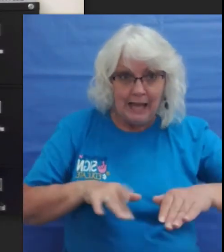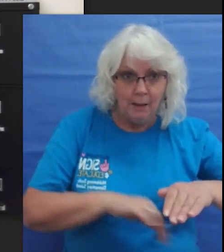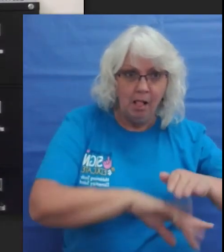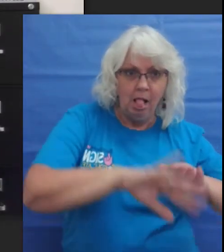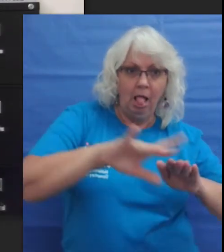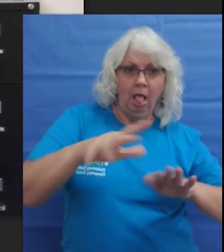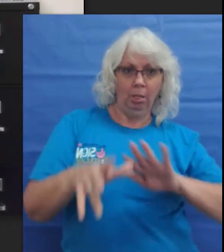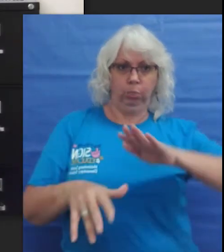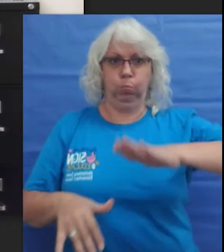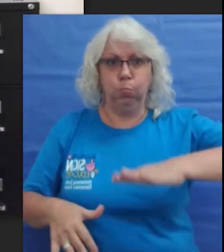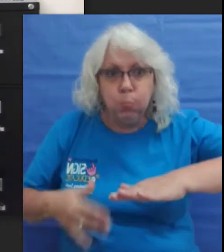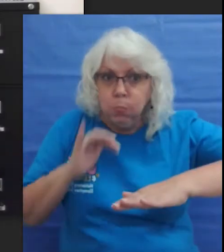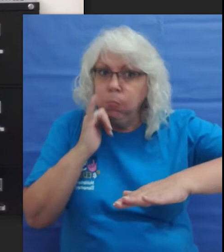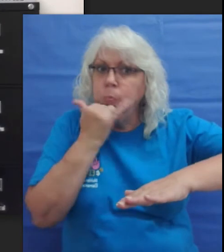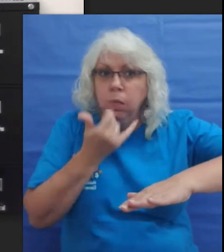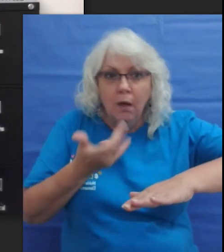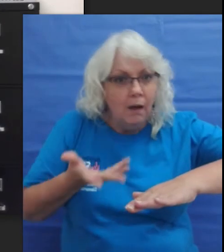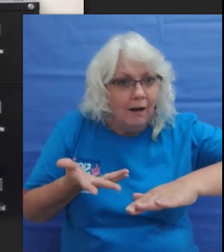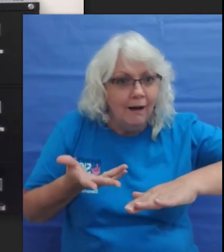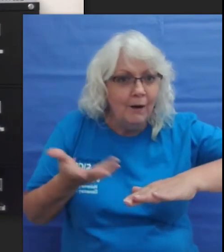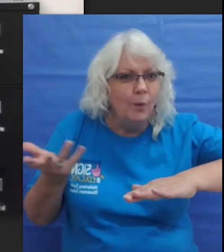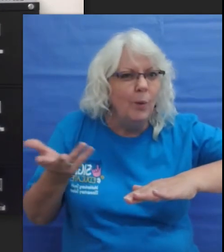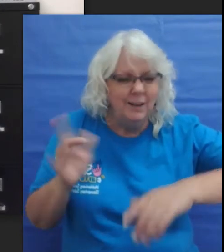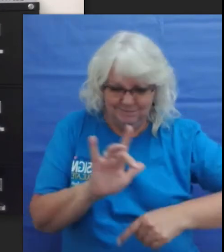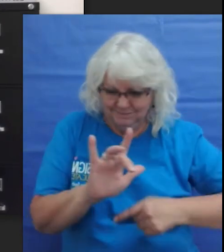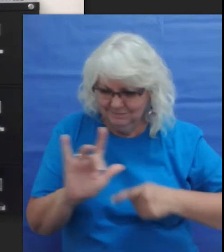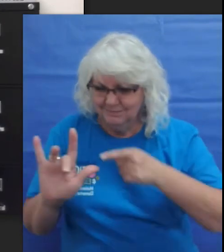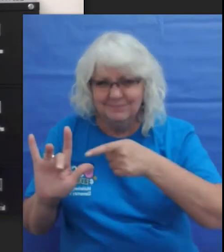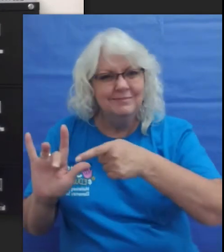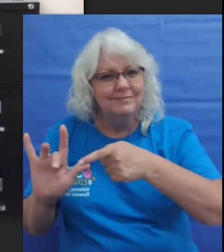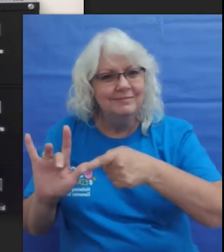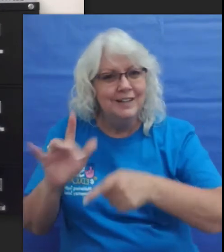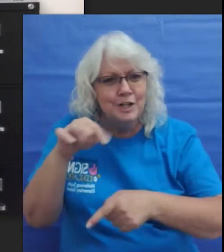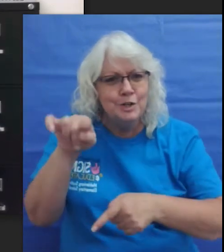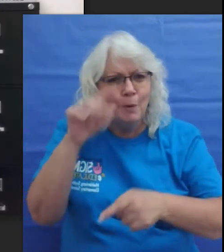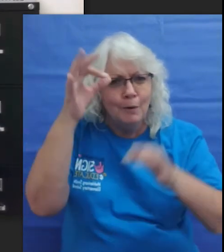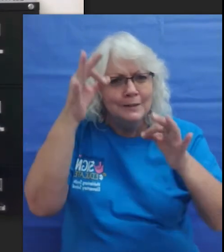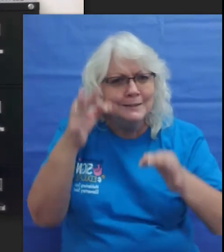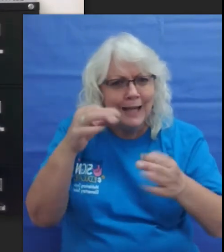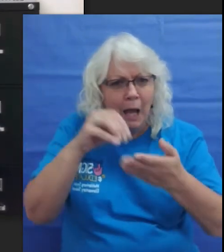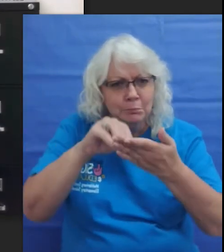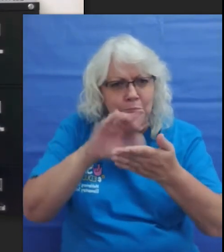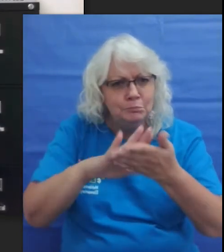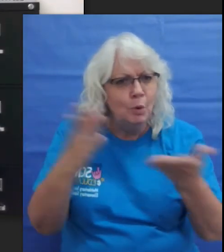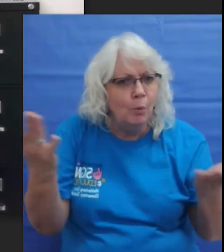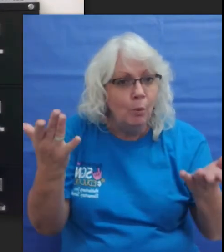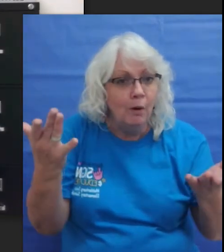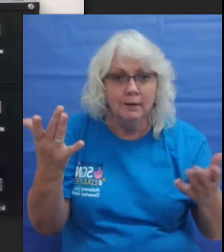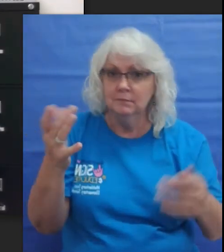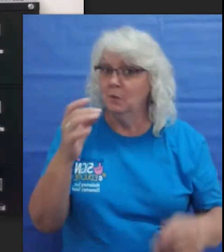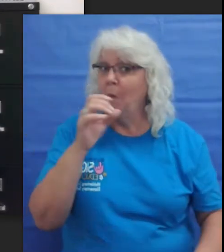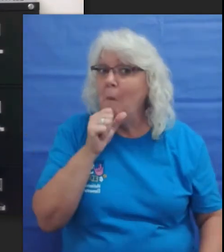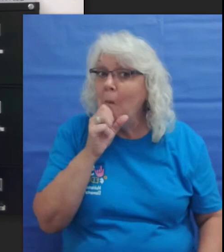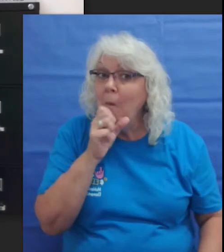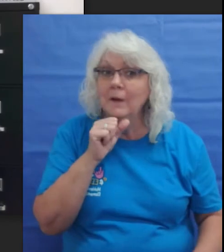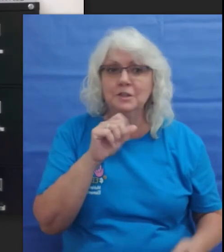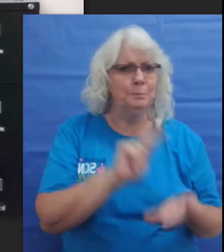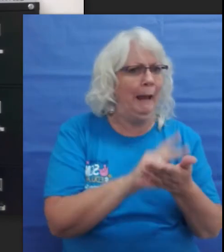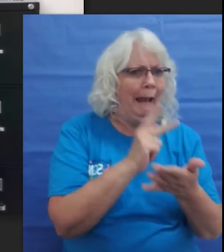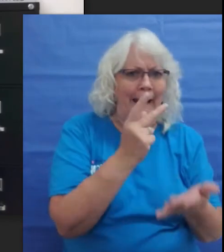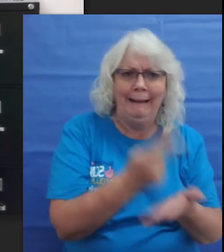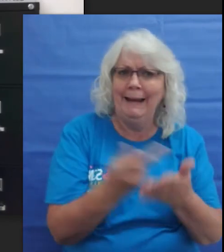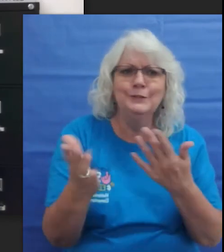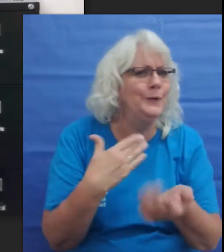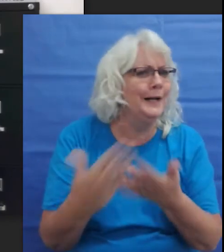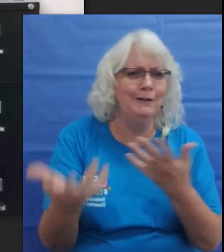blank. It's blank because you guys get to choose what Pete steps in. Is it going to be oranges? It could be pancakes. It could be whatever you want